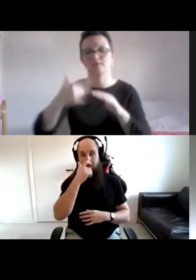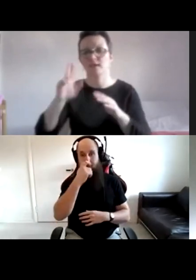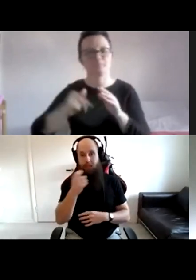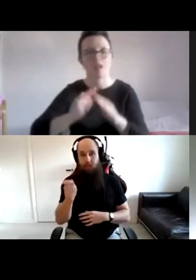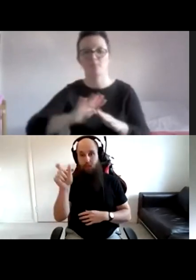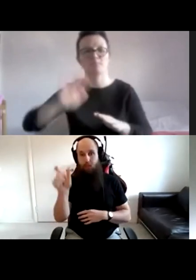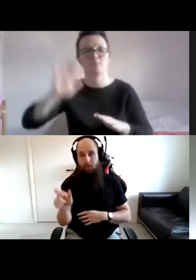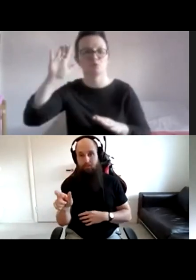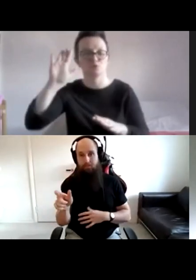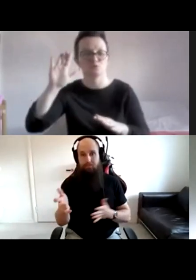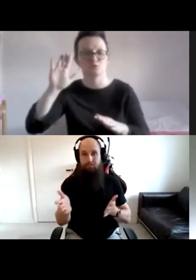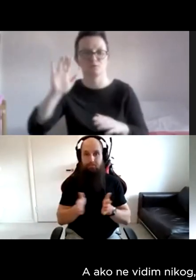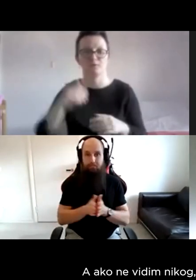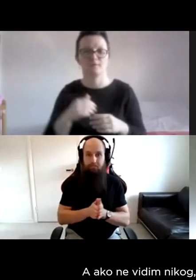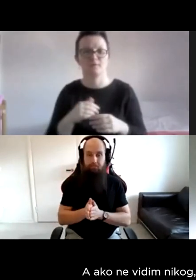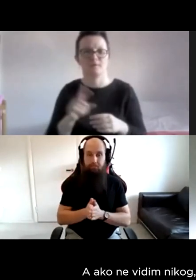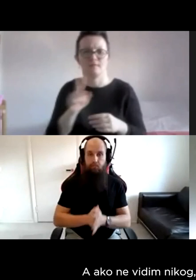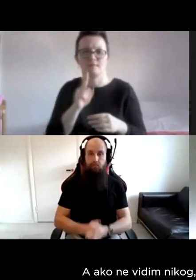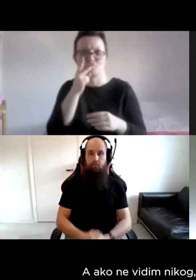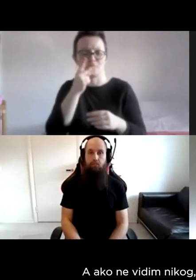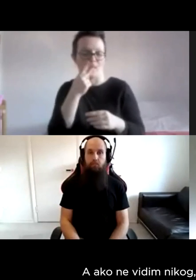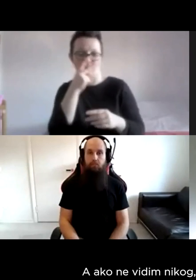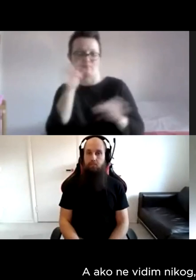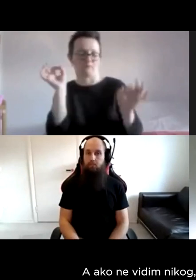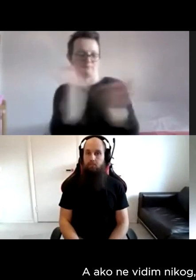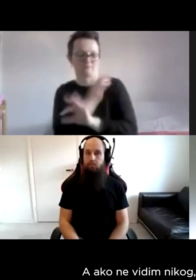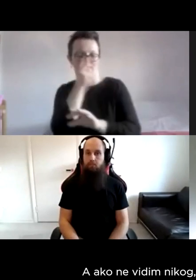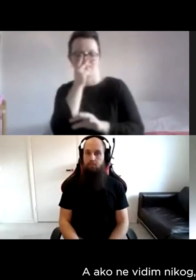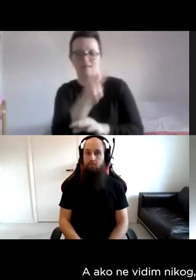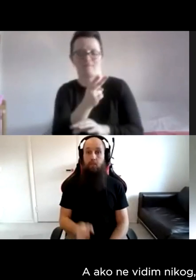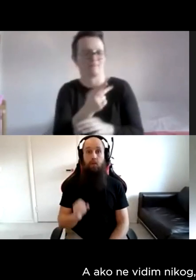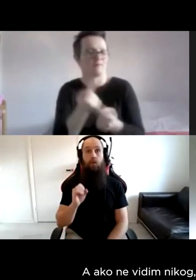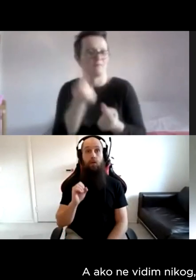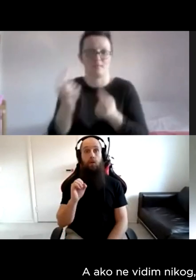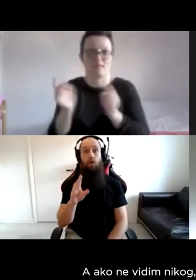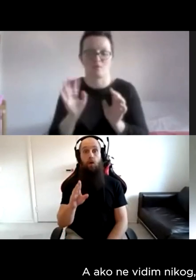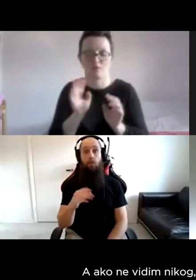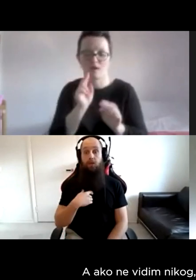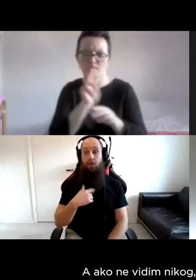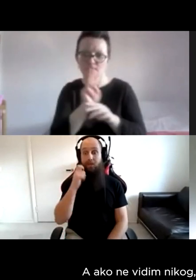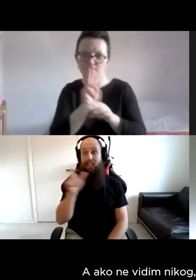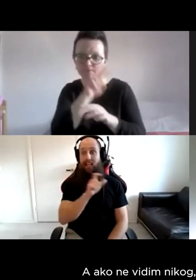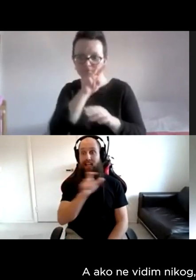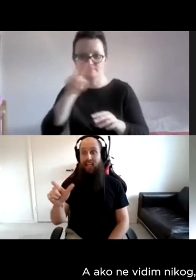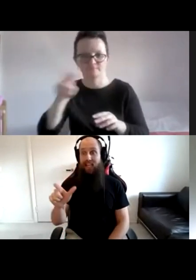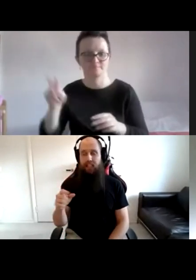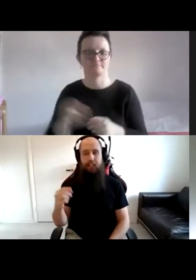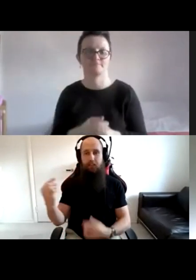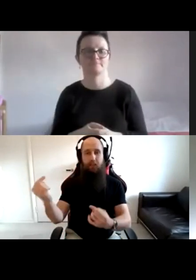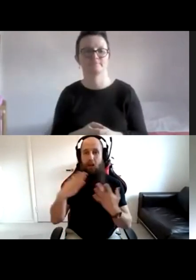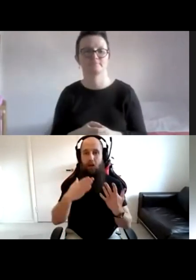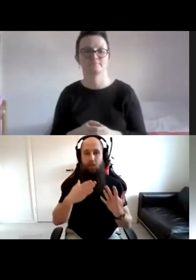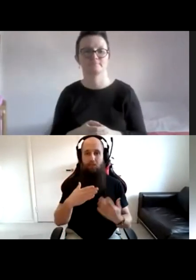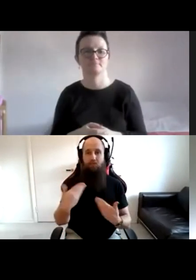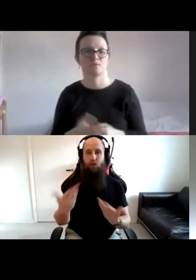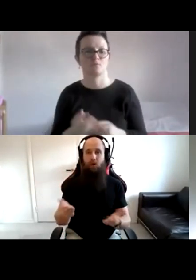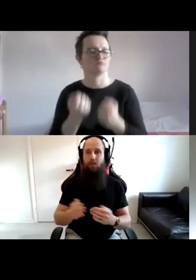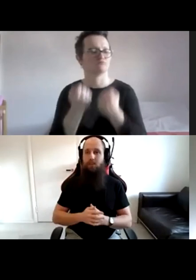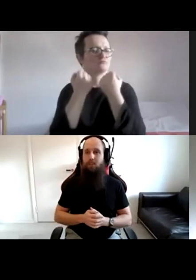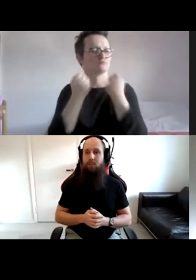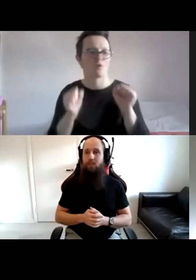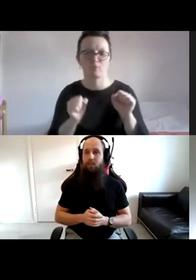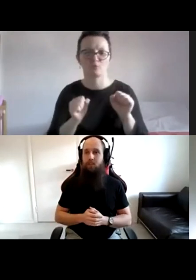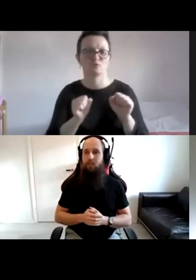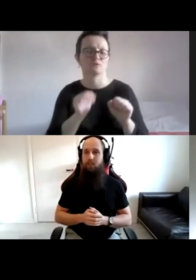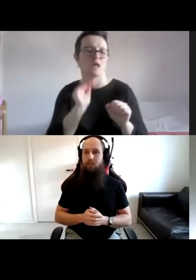a moment. And if not, feel free to speak out in case I'm missing you. In case there